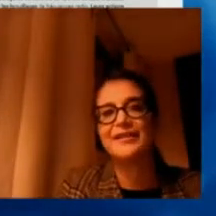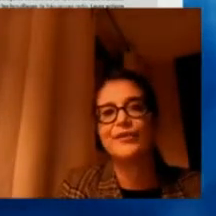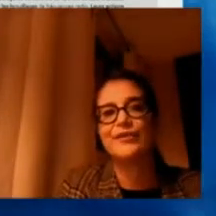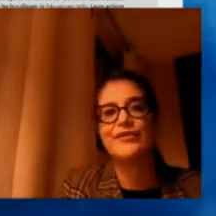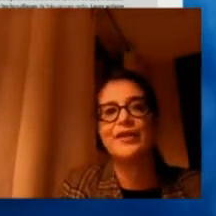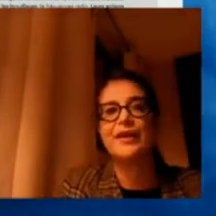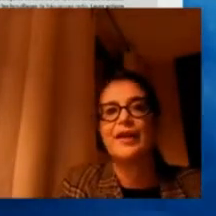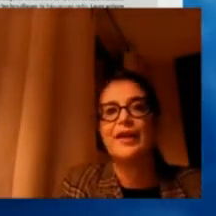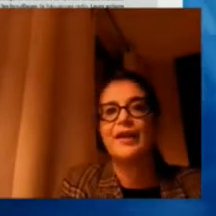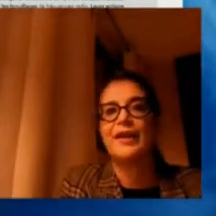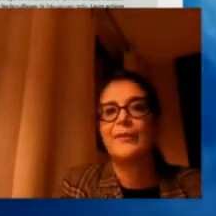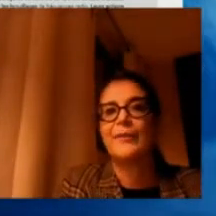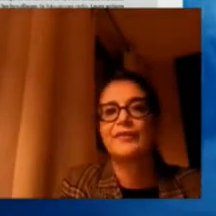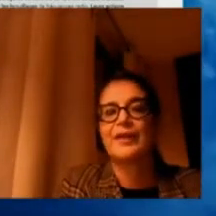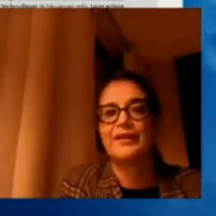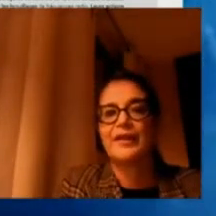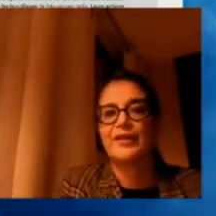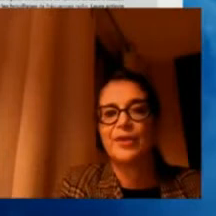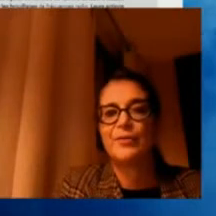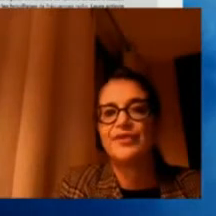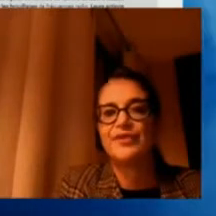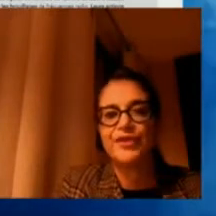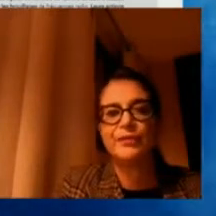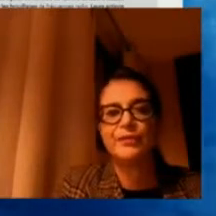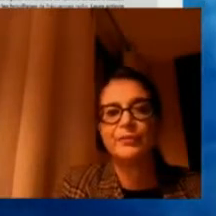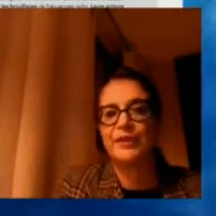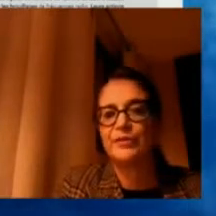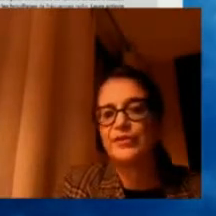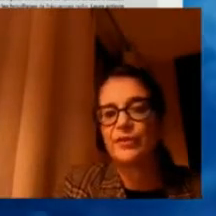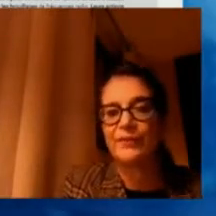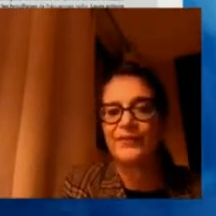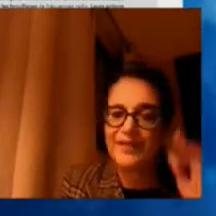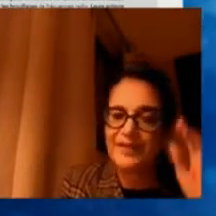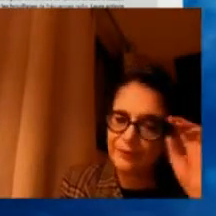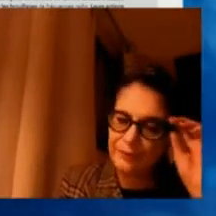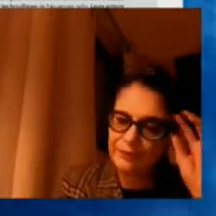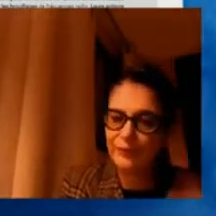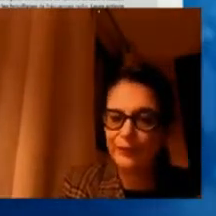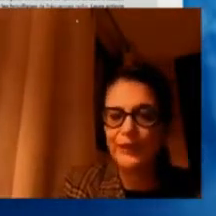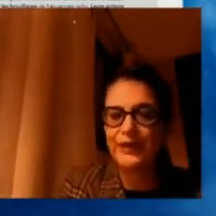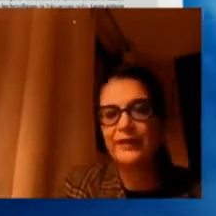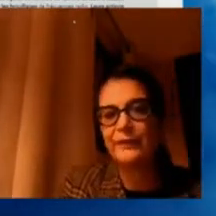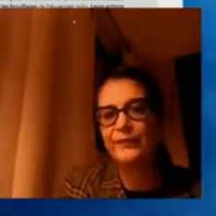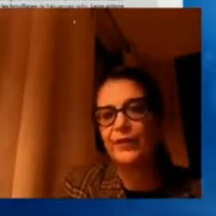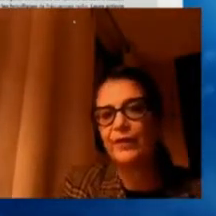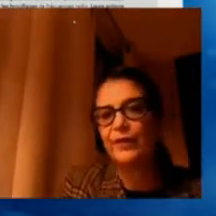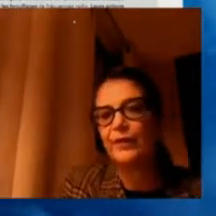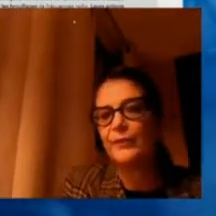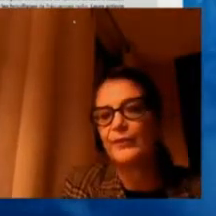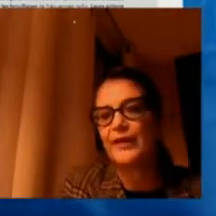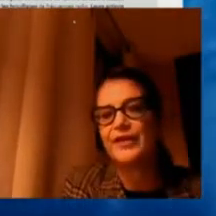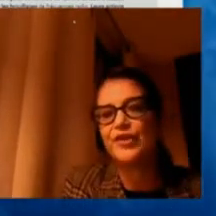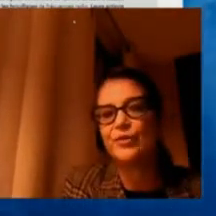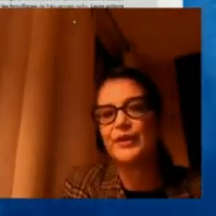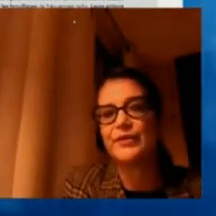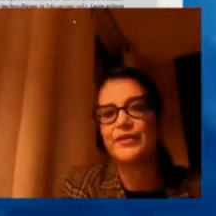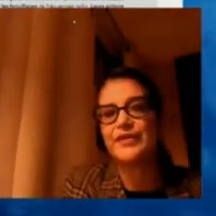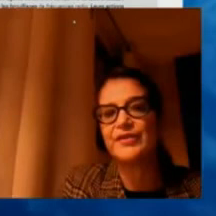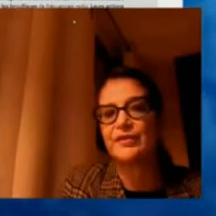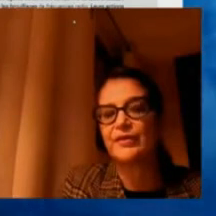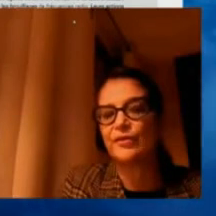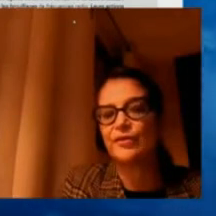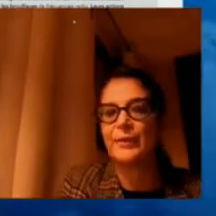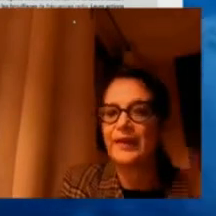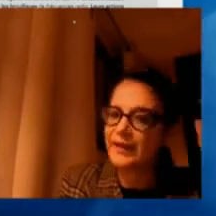interference and jammers in general, because it's really an issue, because it's